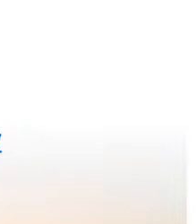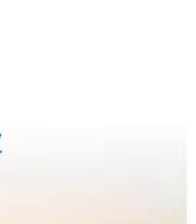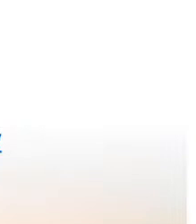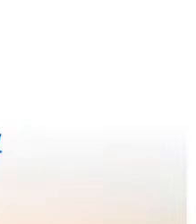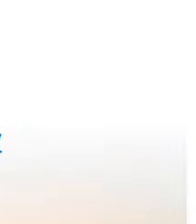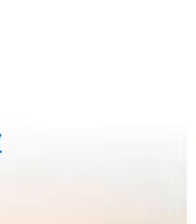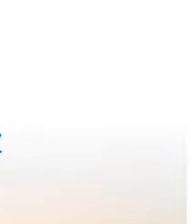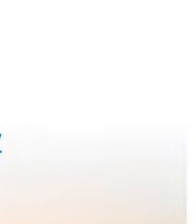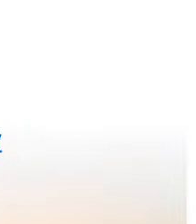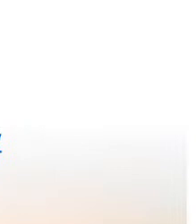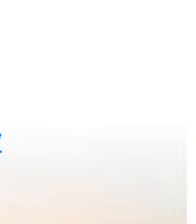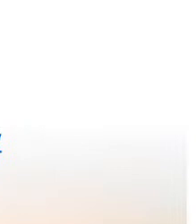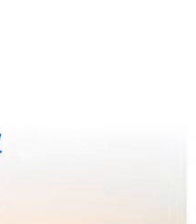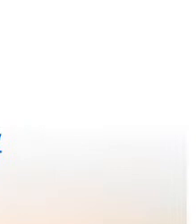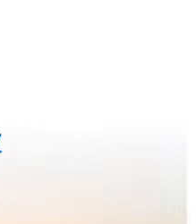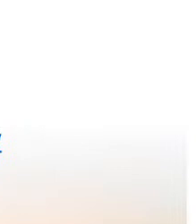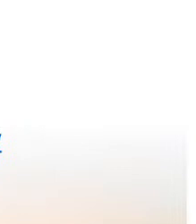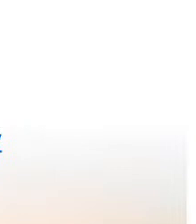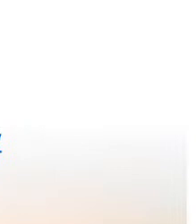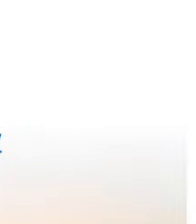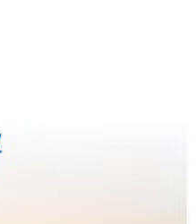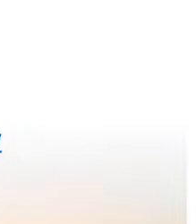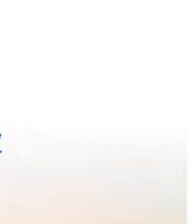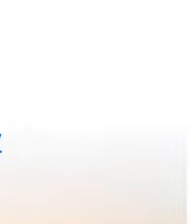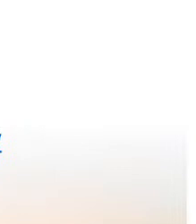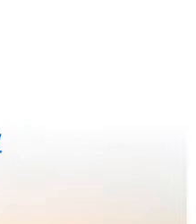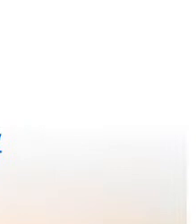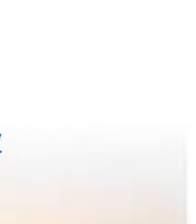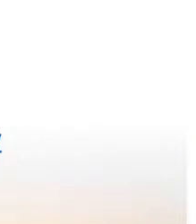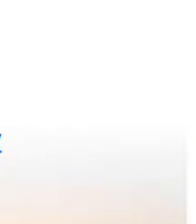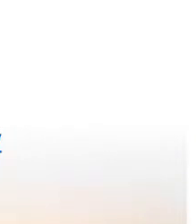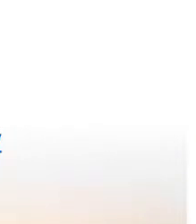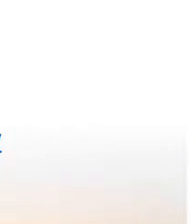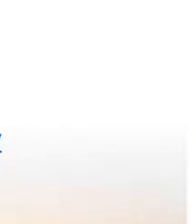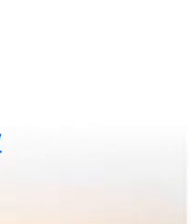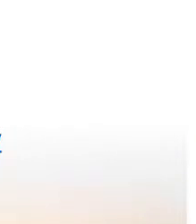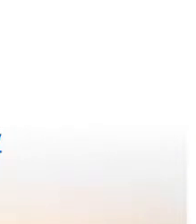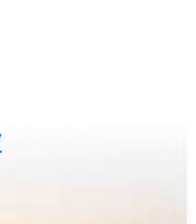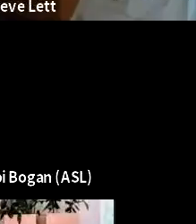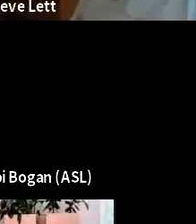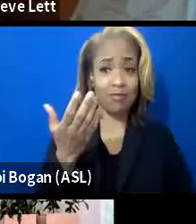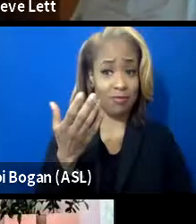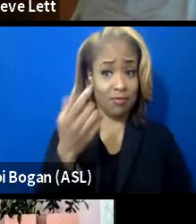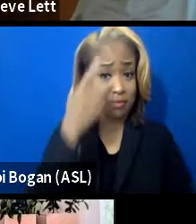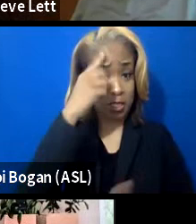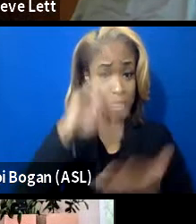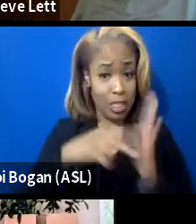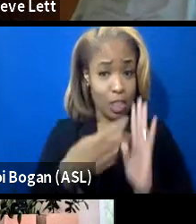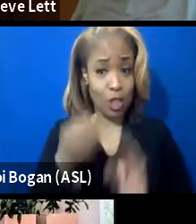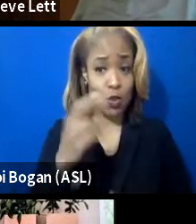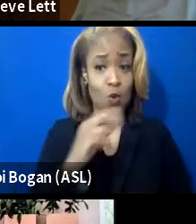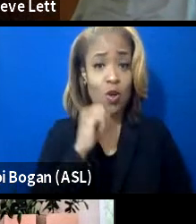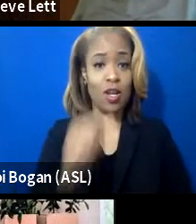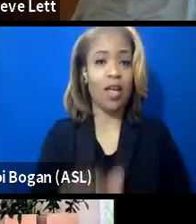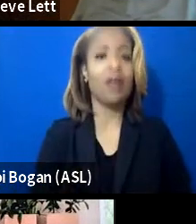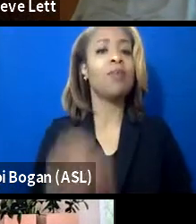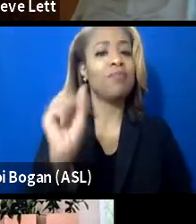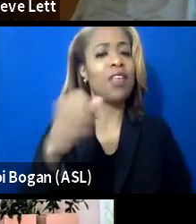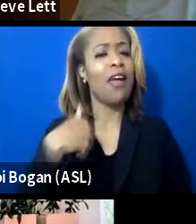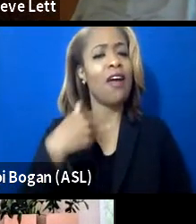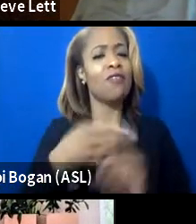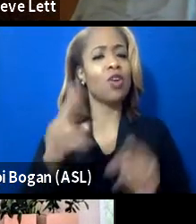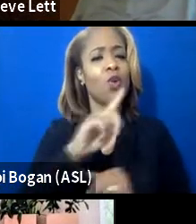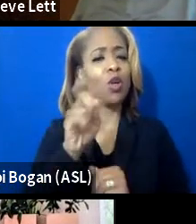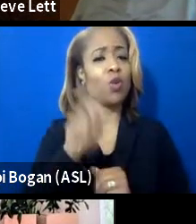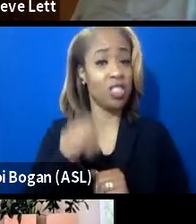Welcome back, commissioners. Richard, you have your hand raised, or the animated hand is raised. I don't know if that's intentional. Yes, I have a quick question,